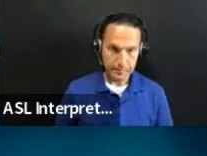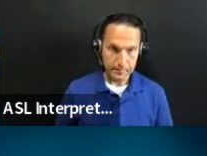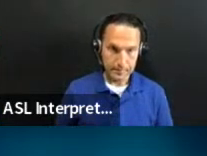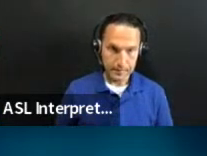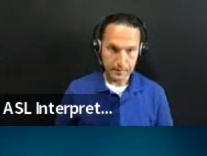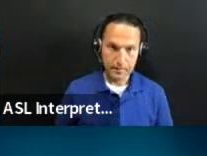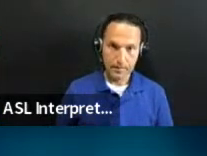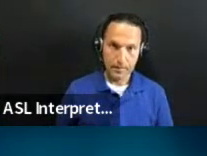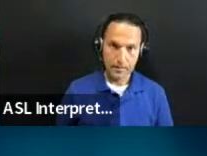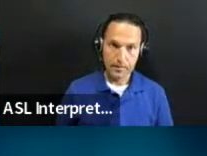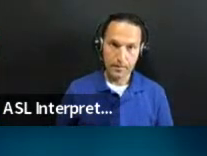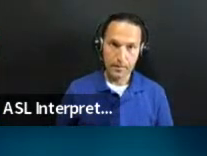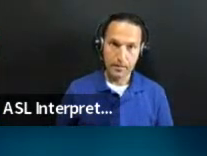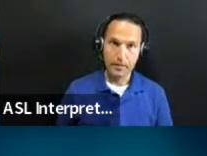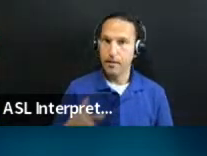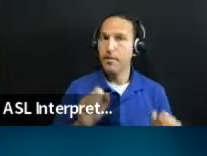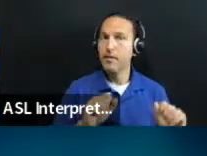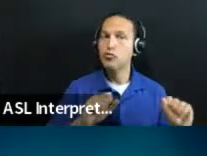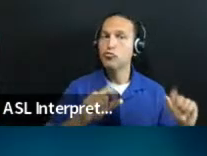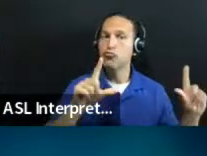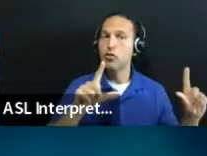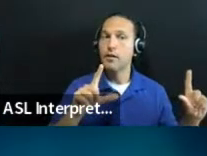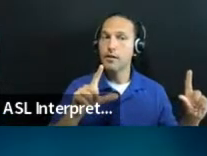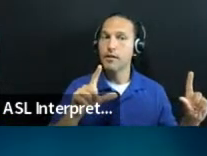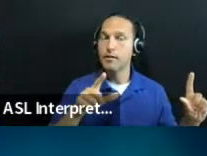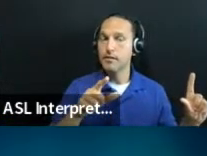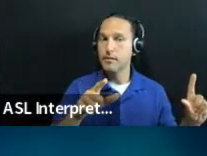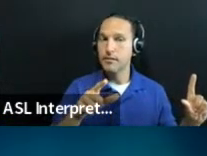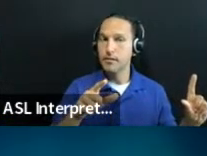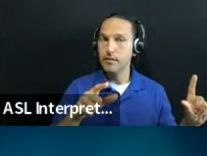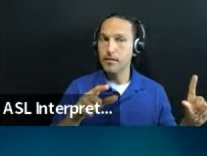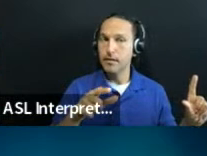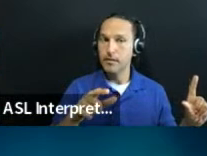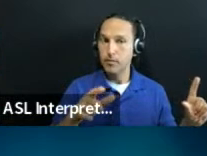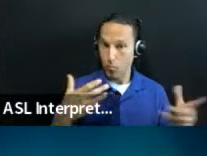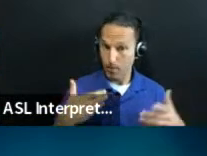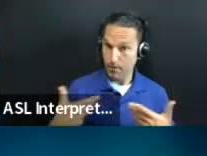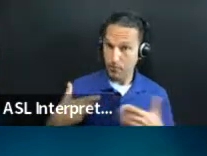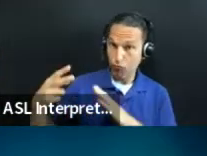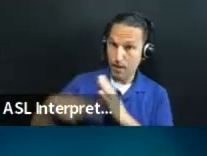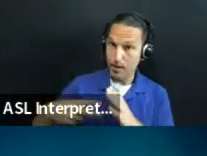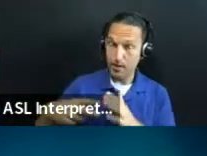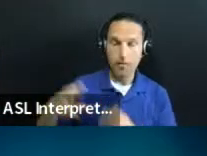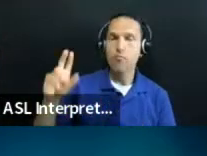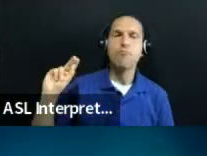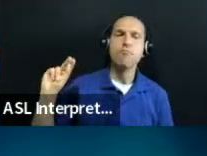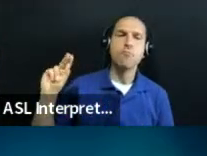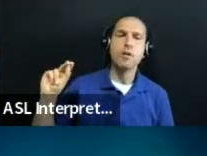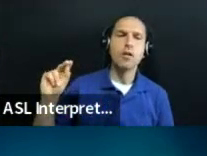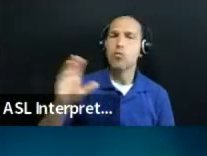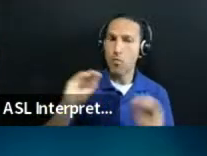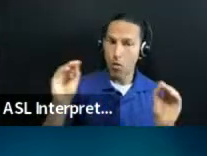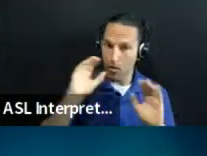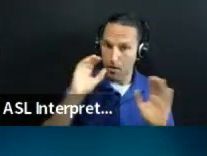On this screen, you All right. have the title of it. Do you need me to read it or no? Go ahead. Oh, no, I'm just gonna, if there's no images,